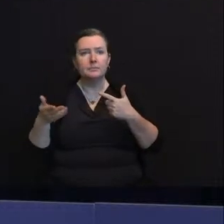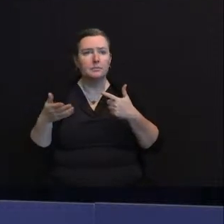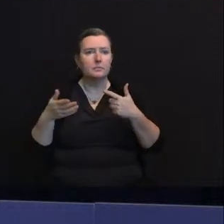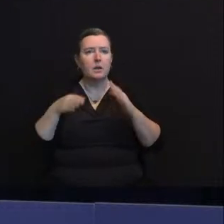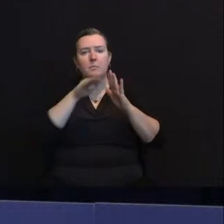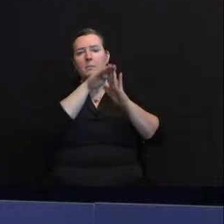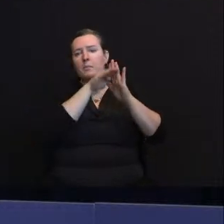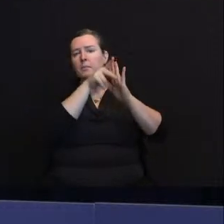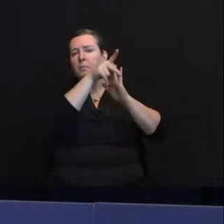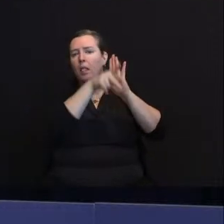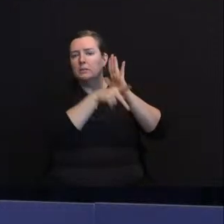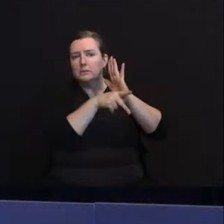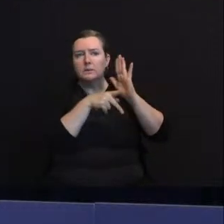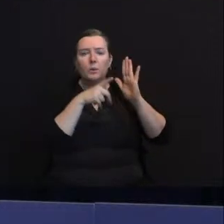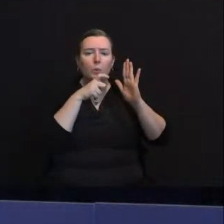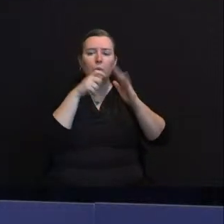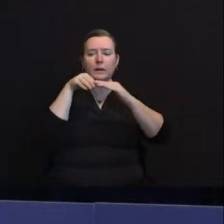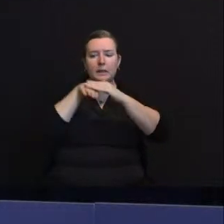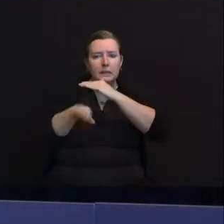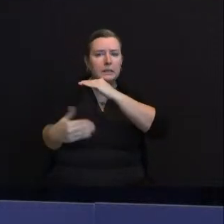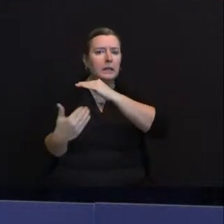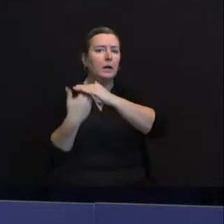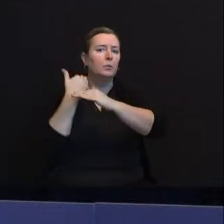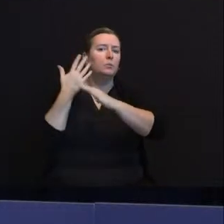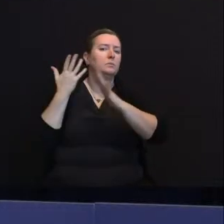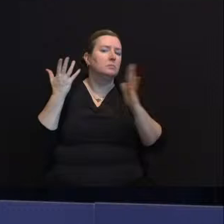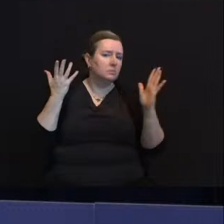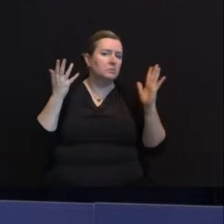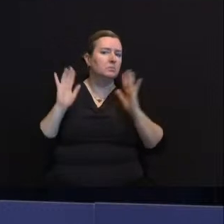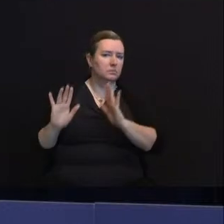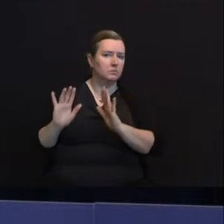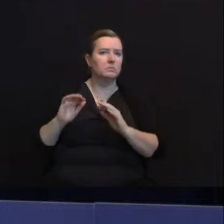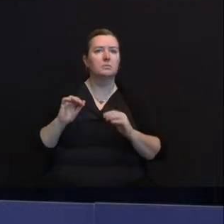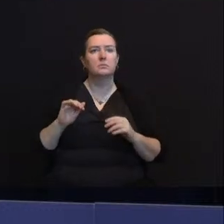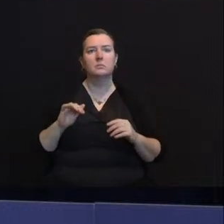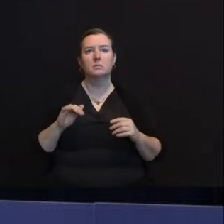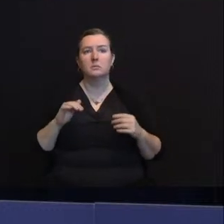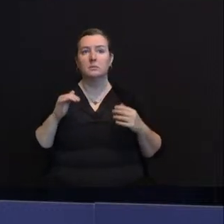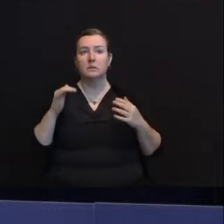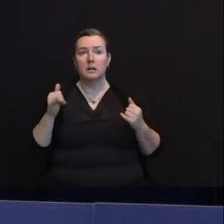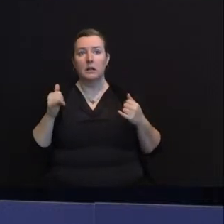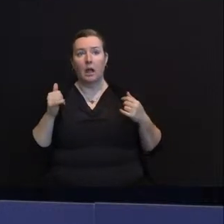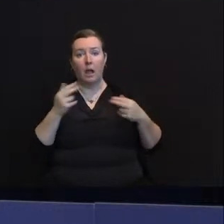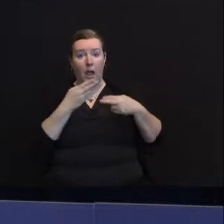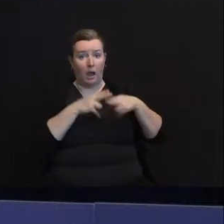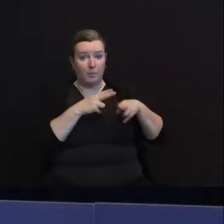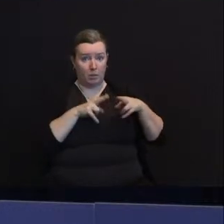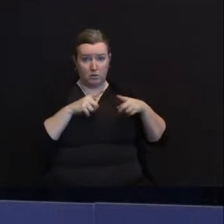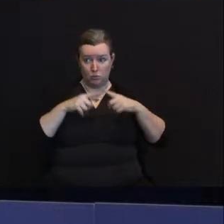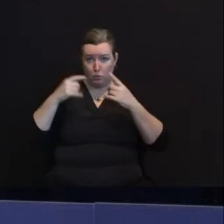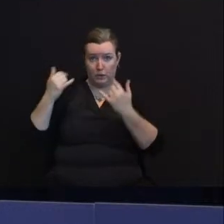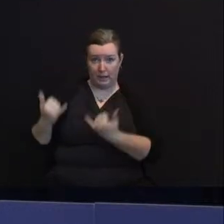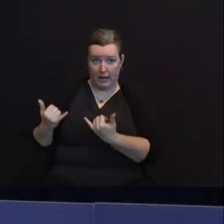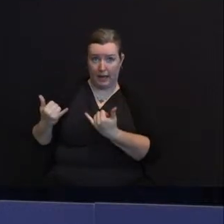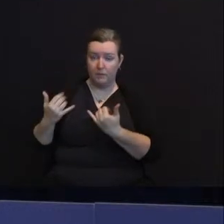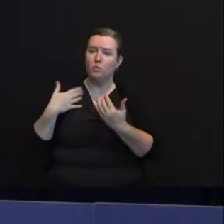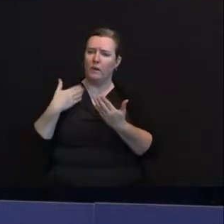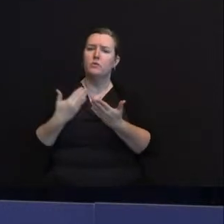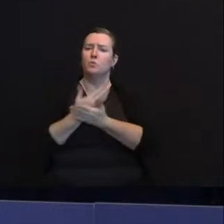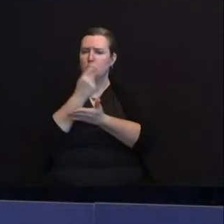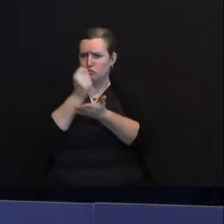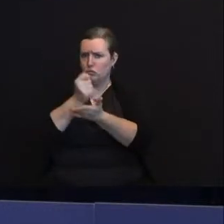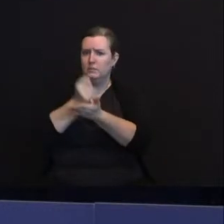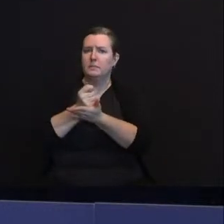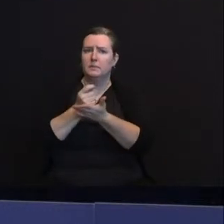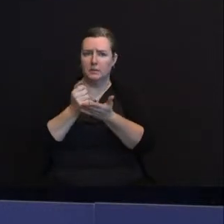capacity. Unlike April, we do have new treatments to lessen the severity of the virus and hasten